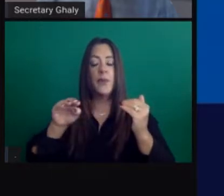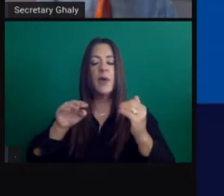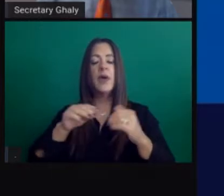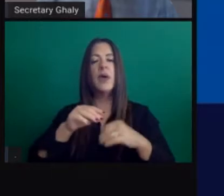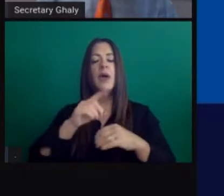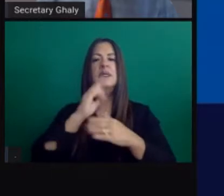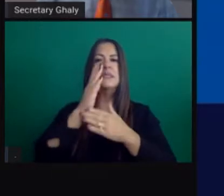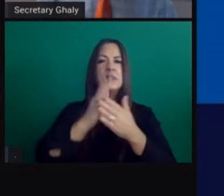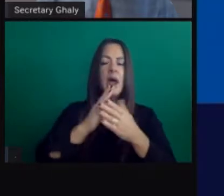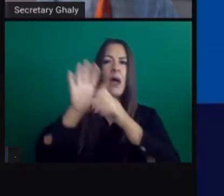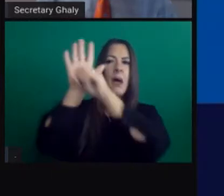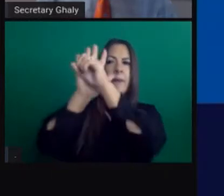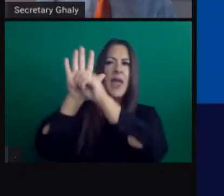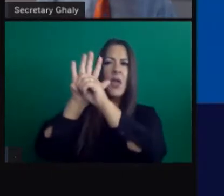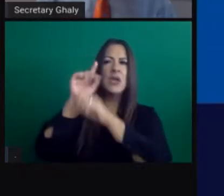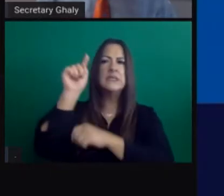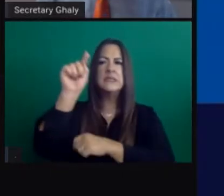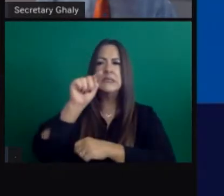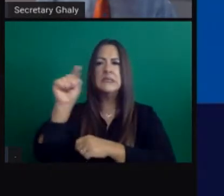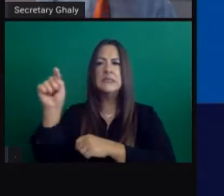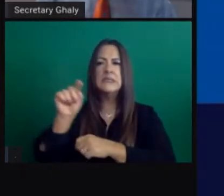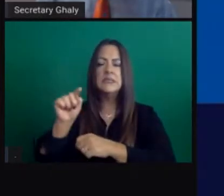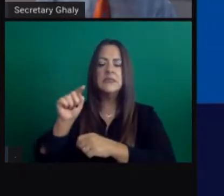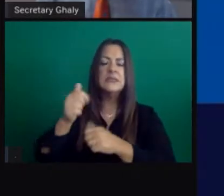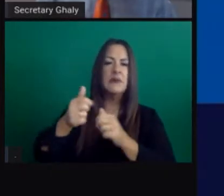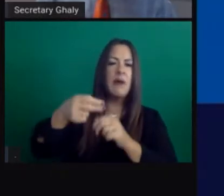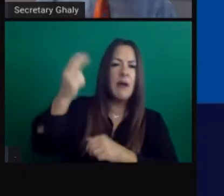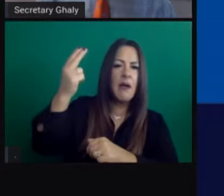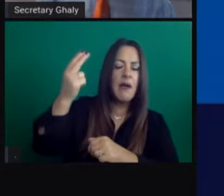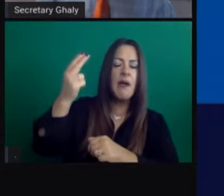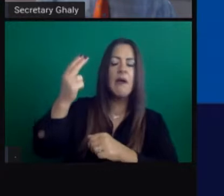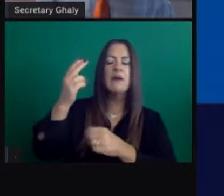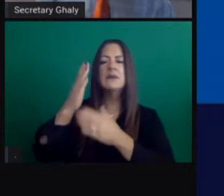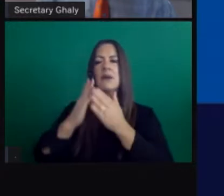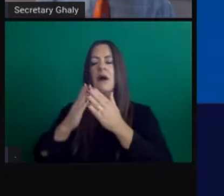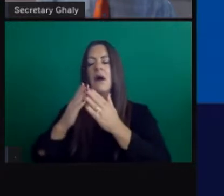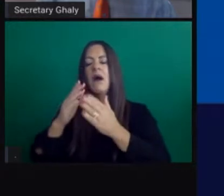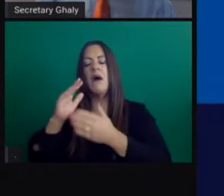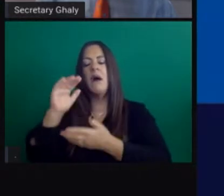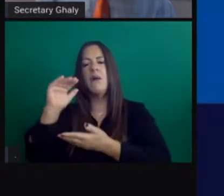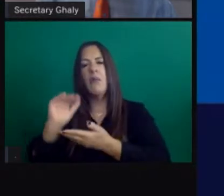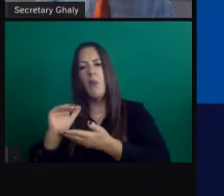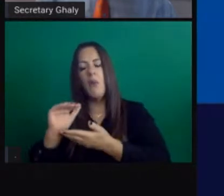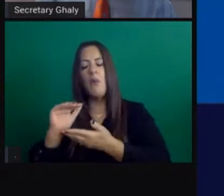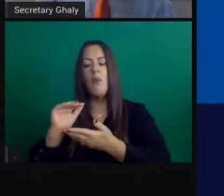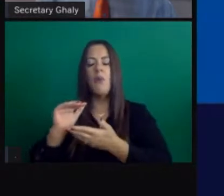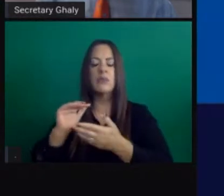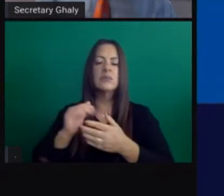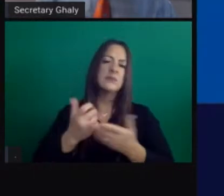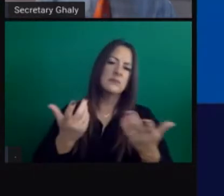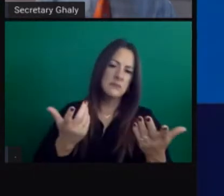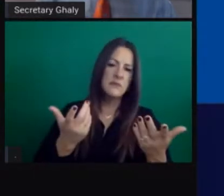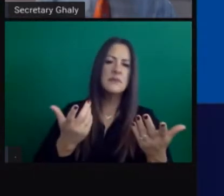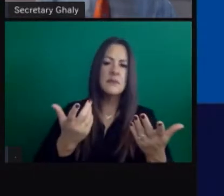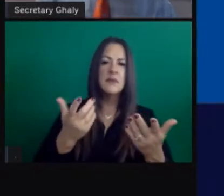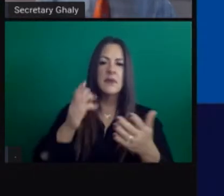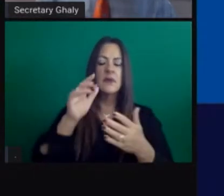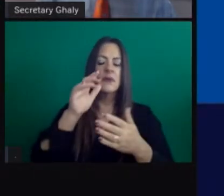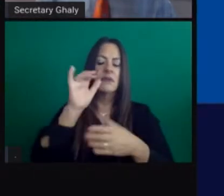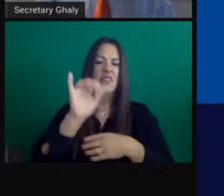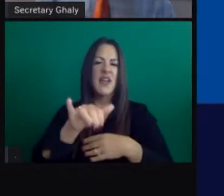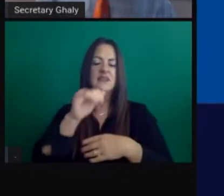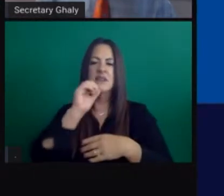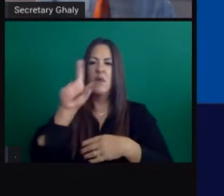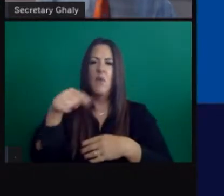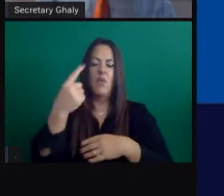weren't as impacted, but in some of the most deeply impacted parts of our state as well. And these aren't just the case numbers, but